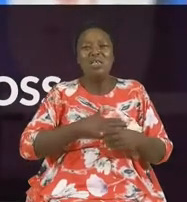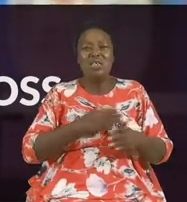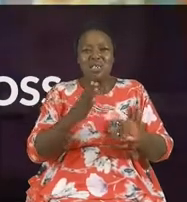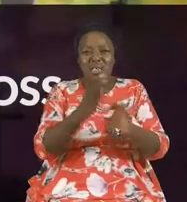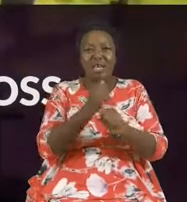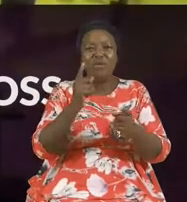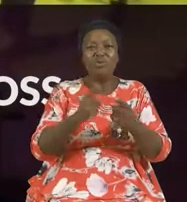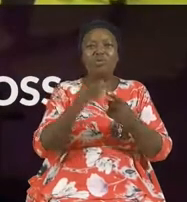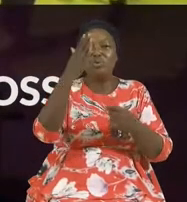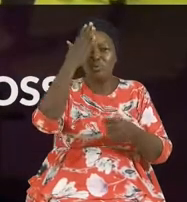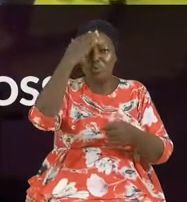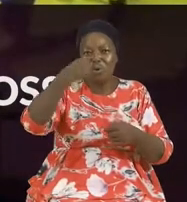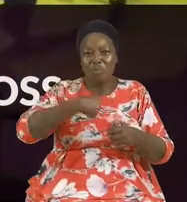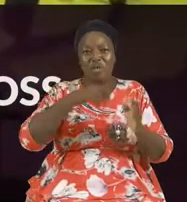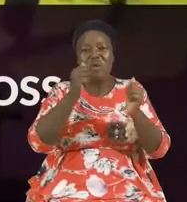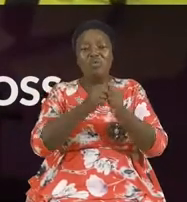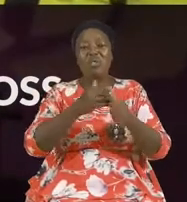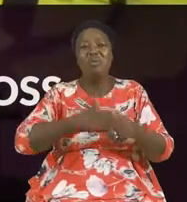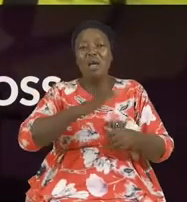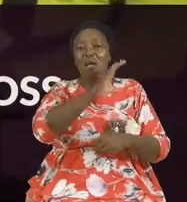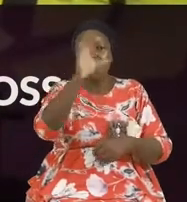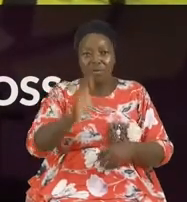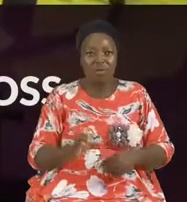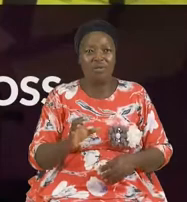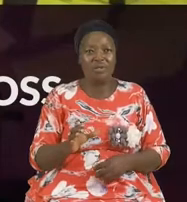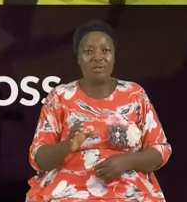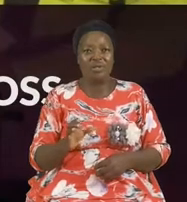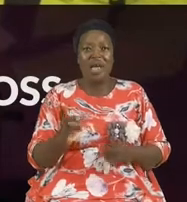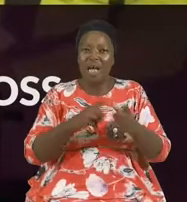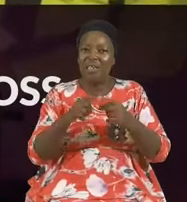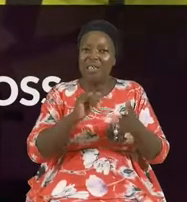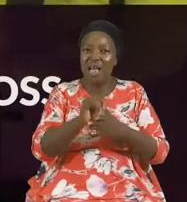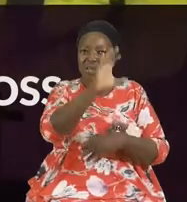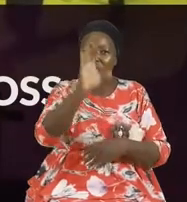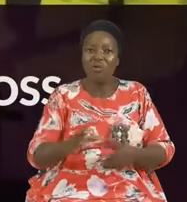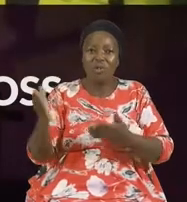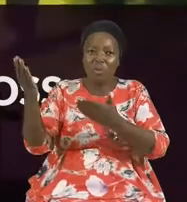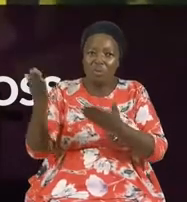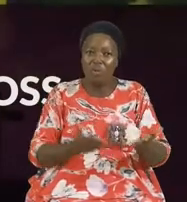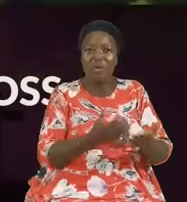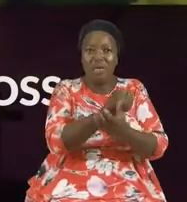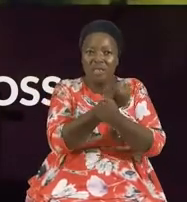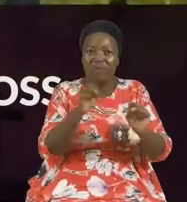to identify with him. And the cross